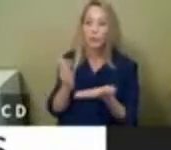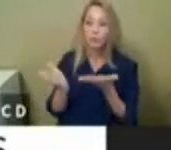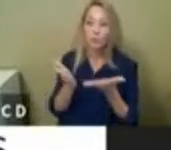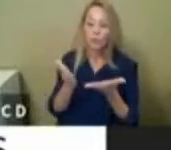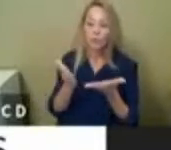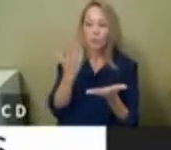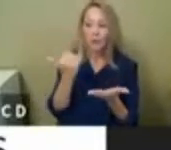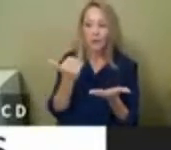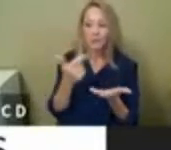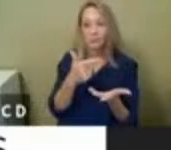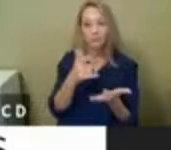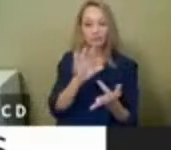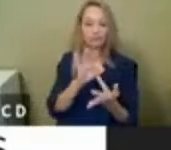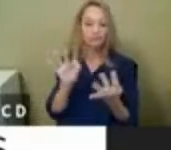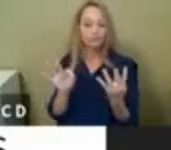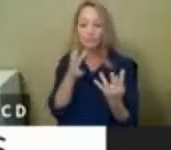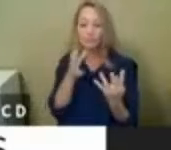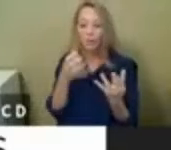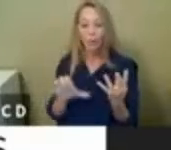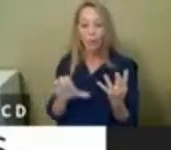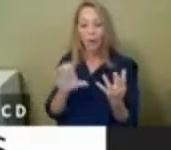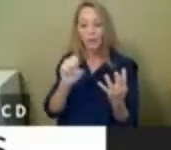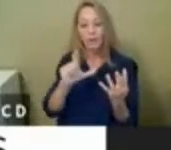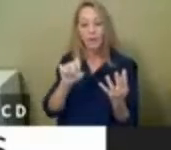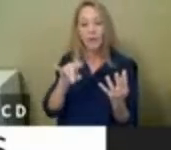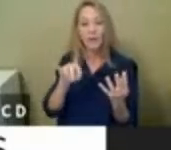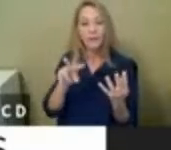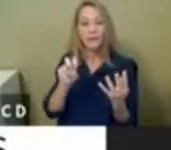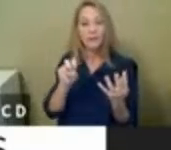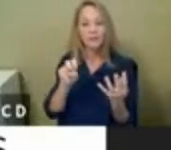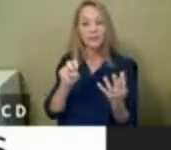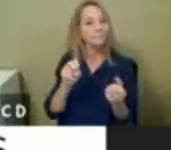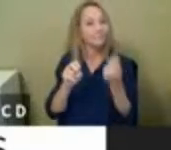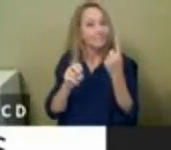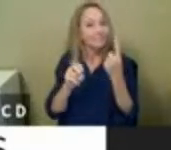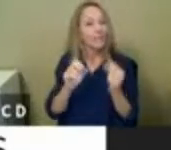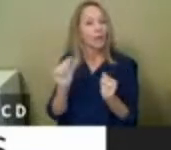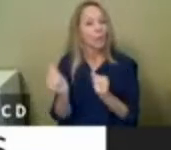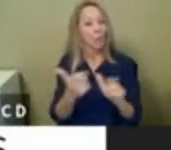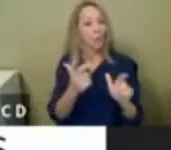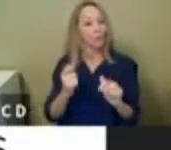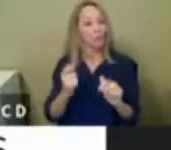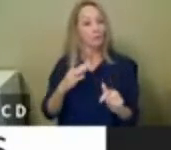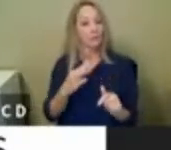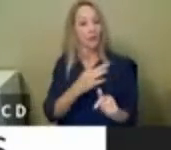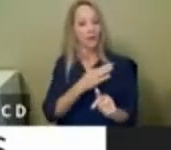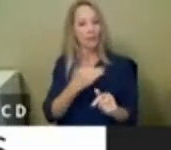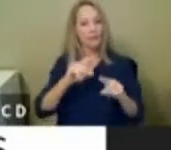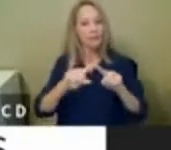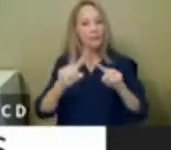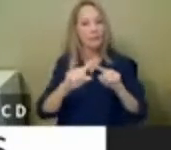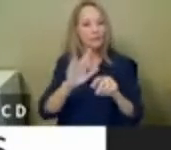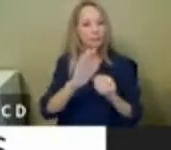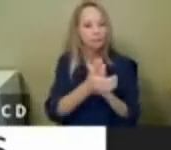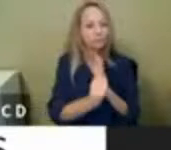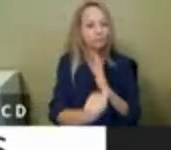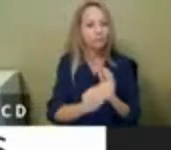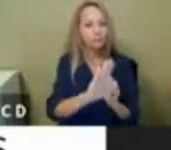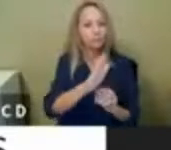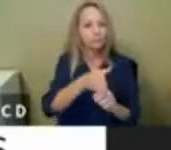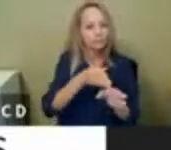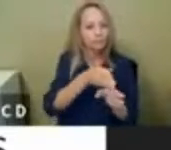simple reality is that not all staff are trained to do the same things. They don't all have the same training and skill set. So if you